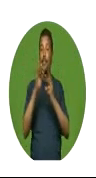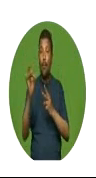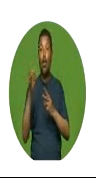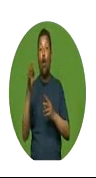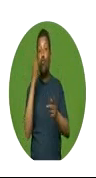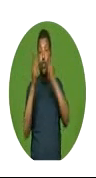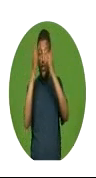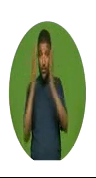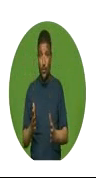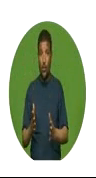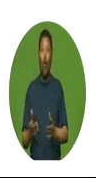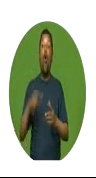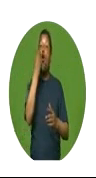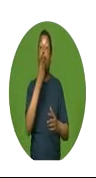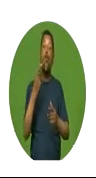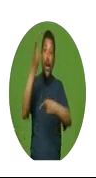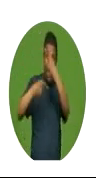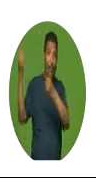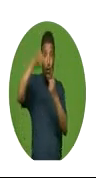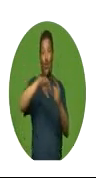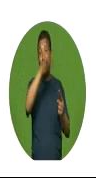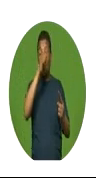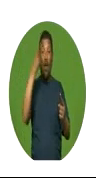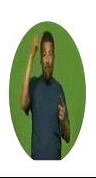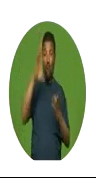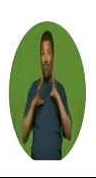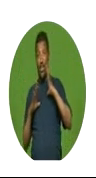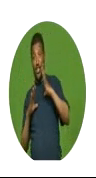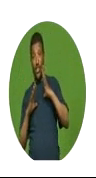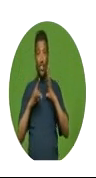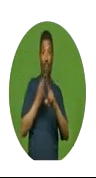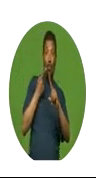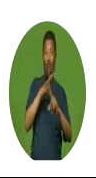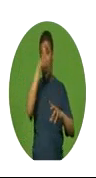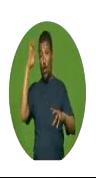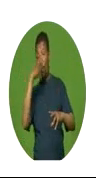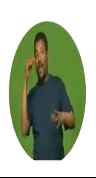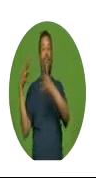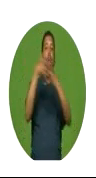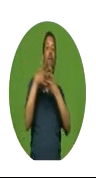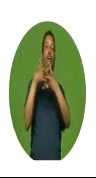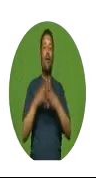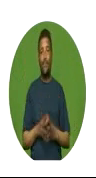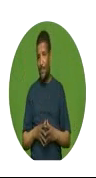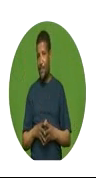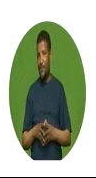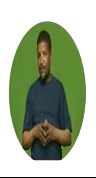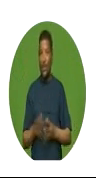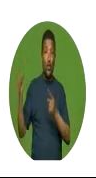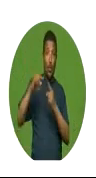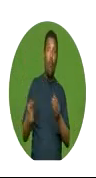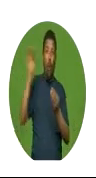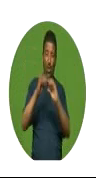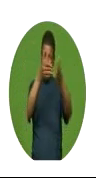of tourists who come to Ethiopia for vacation are from Europe and America. To be